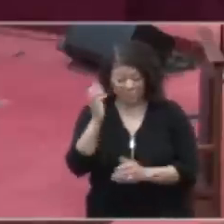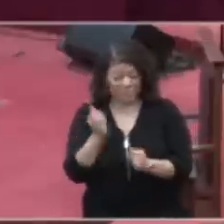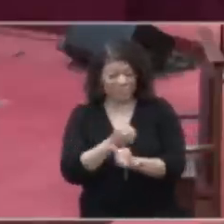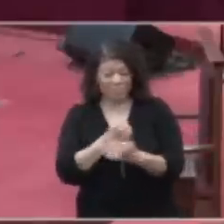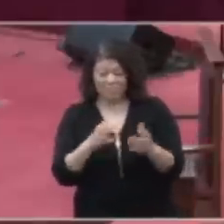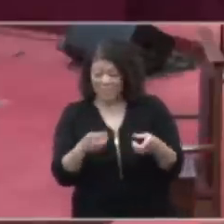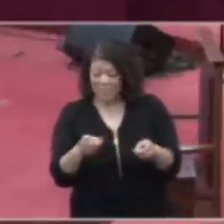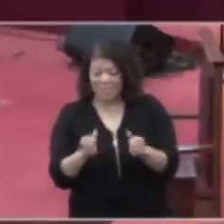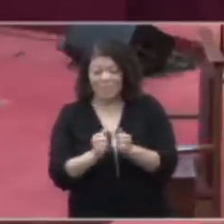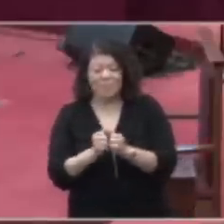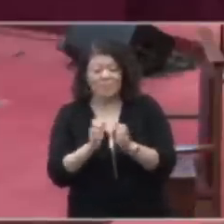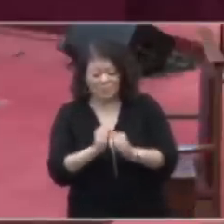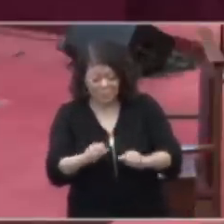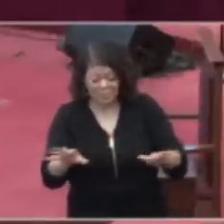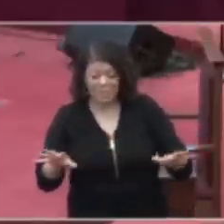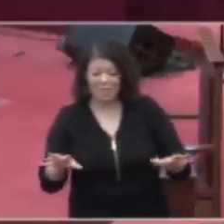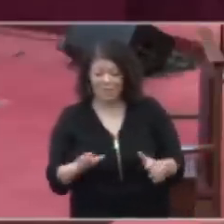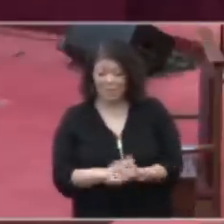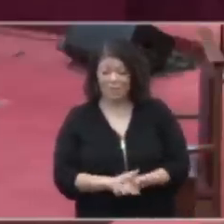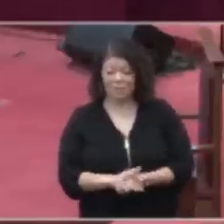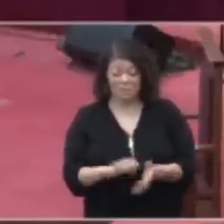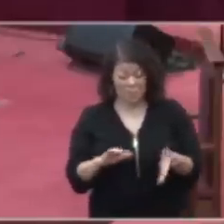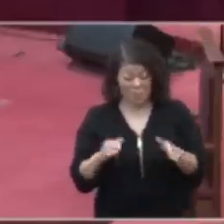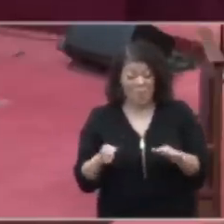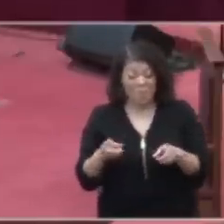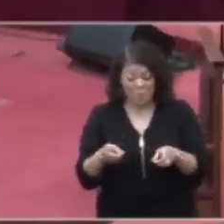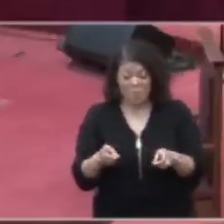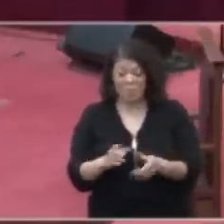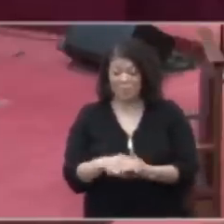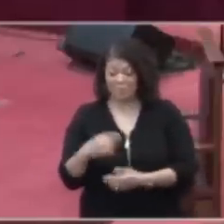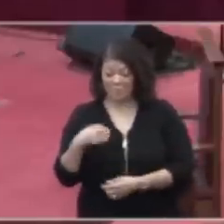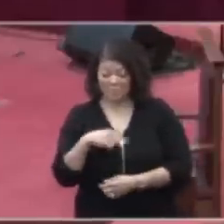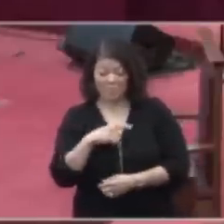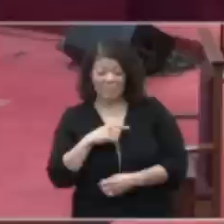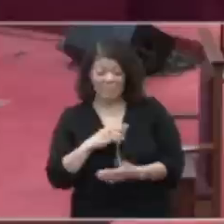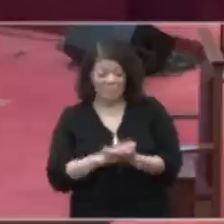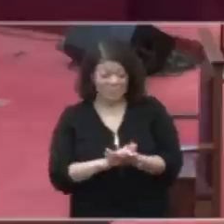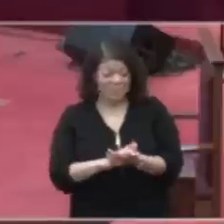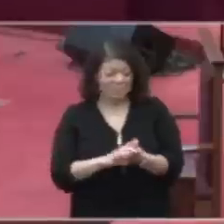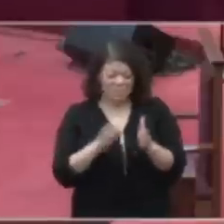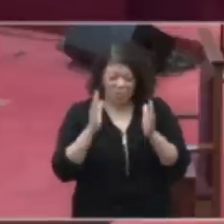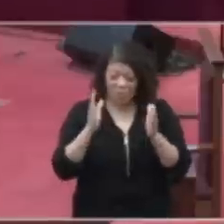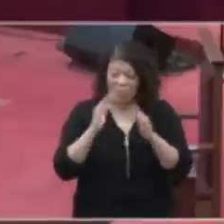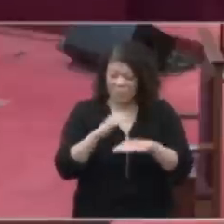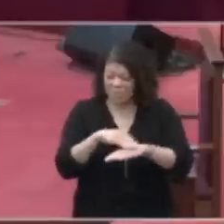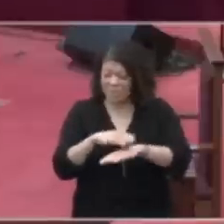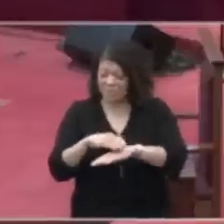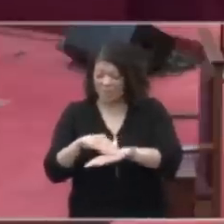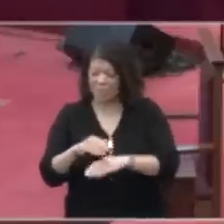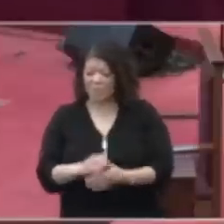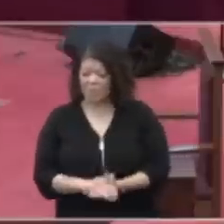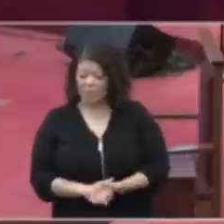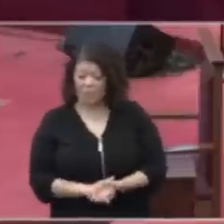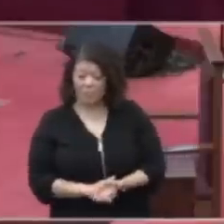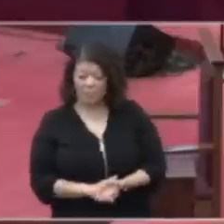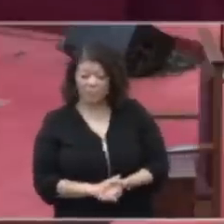and the lives that have been taken from us. So we will remain very vigilant with regard to this. And I remind us all the time,